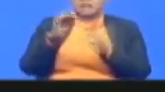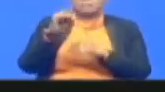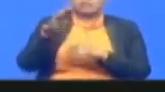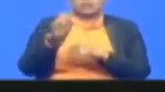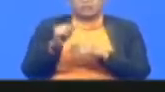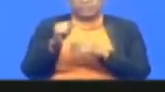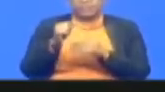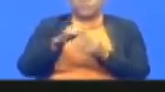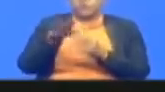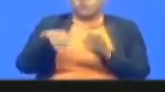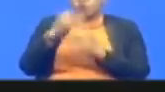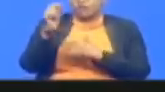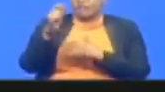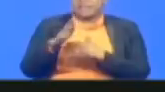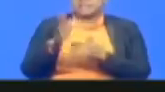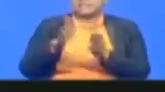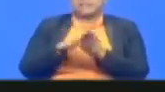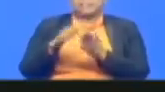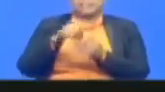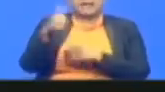serve Kenyans in the diaspora.